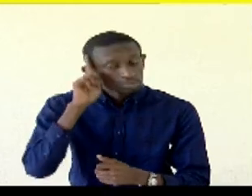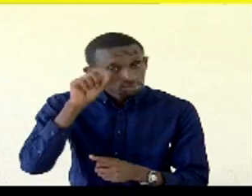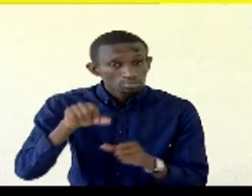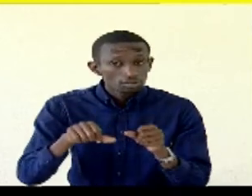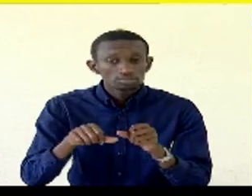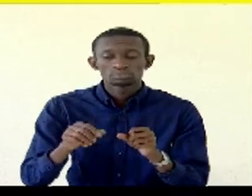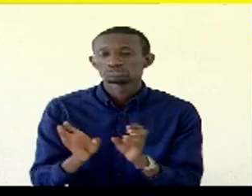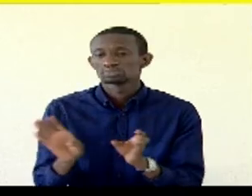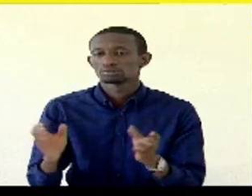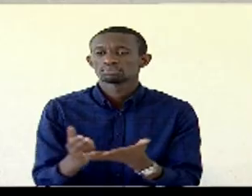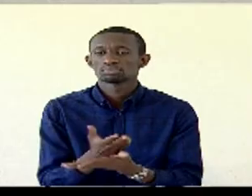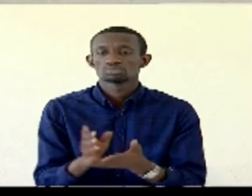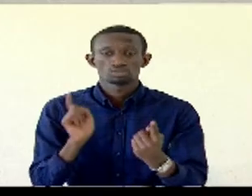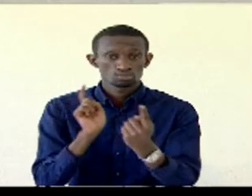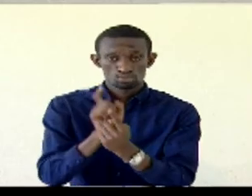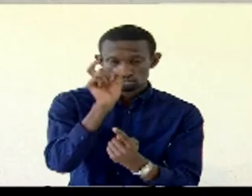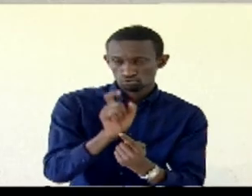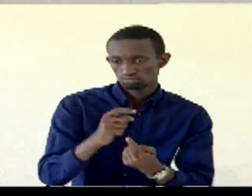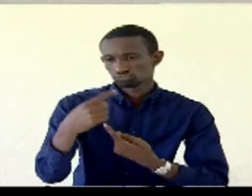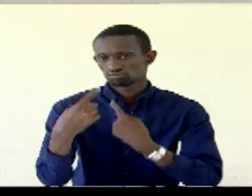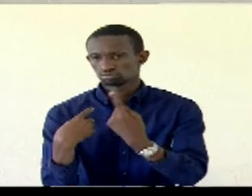go. Meet someone and talk.